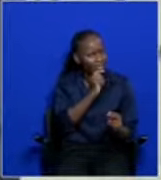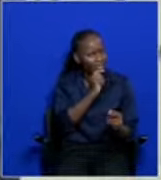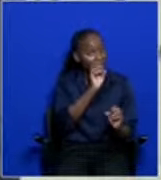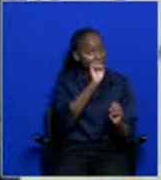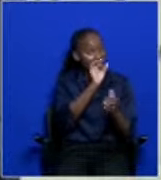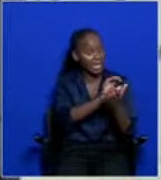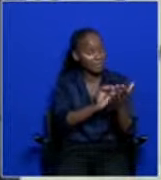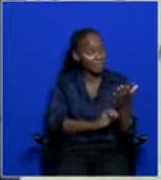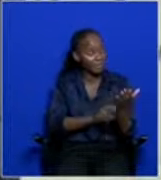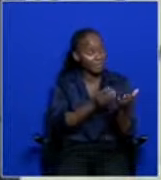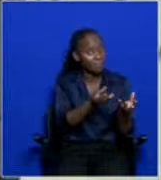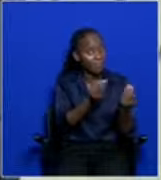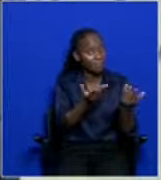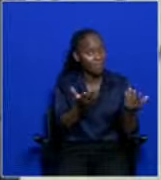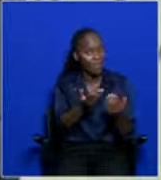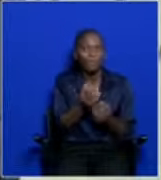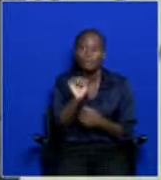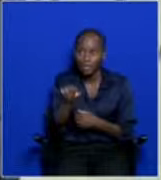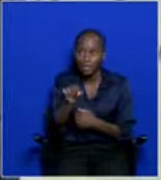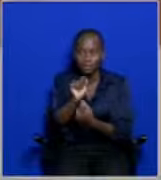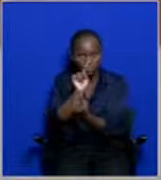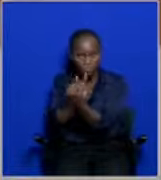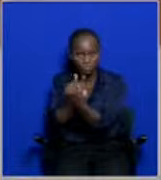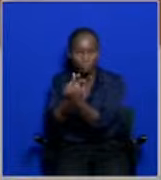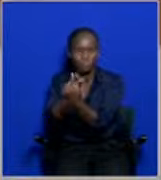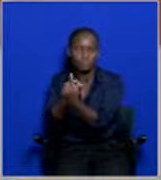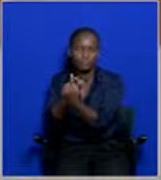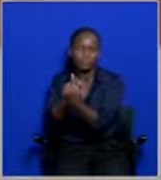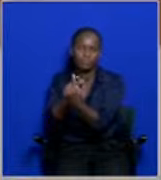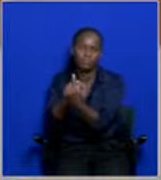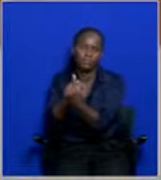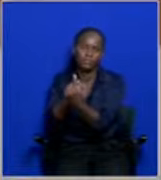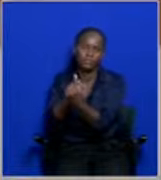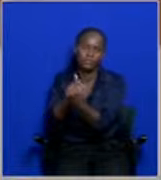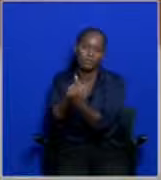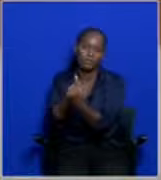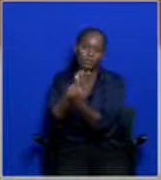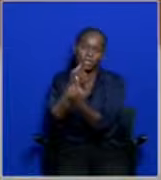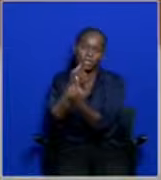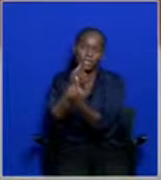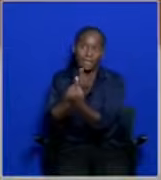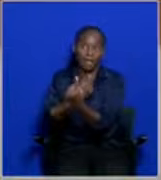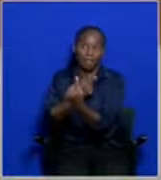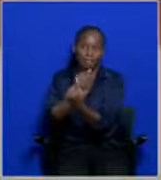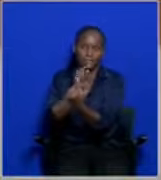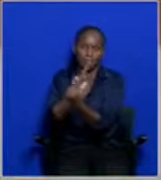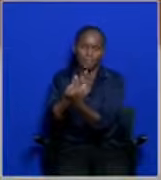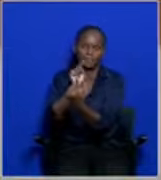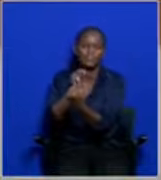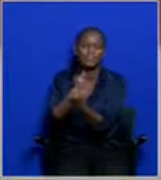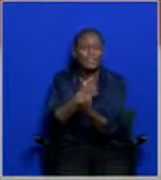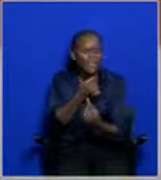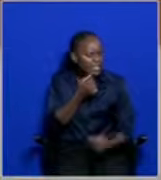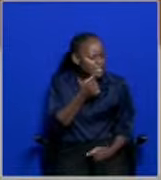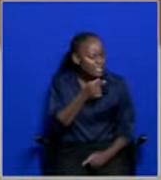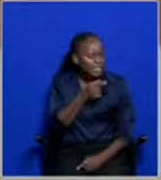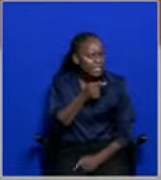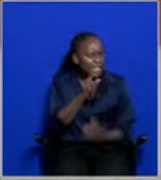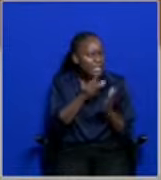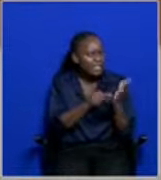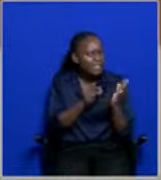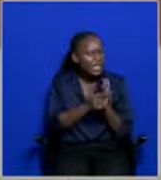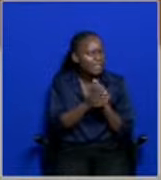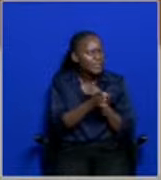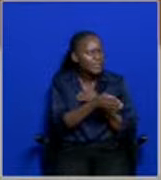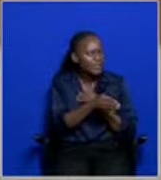the statement of Van der Walt. I see it is undated. Do you have a recollection of when you'd have obtained it? Is it around the same time